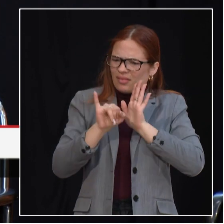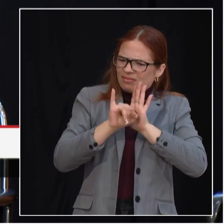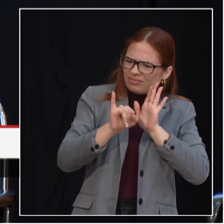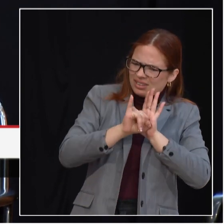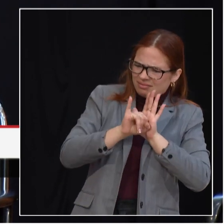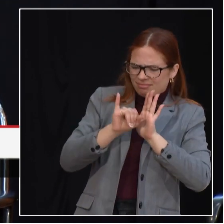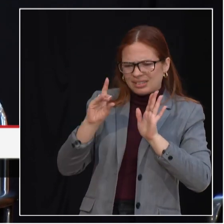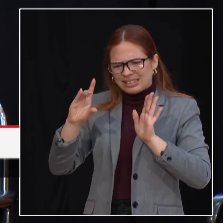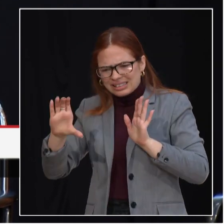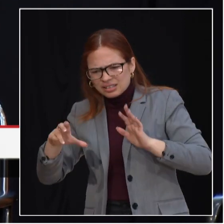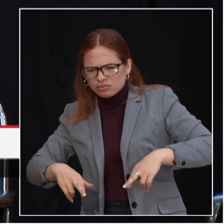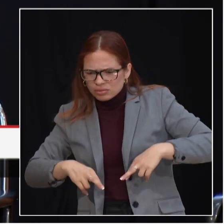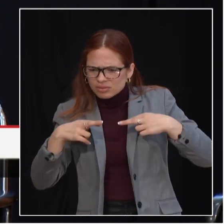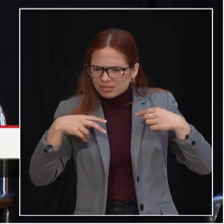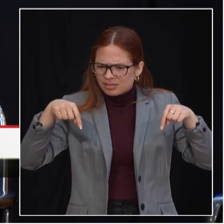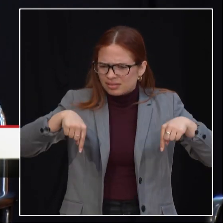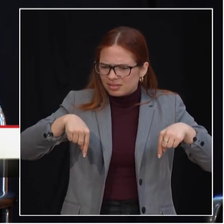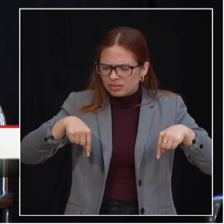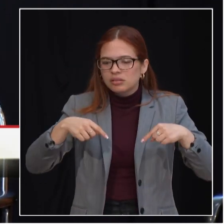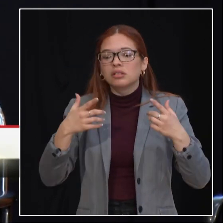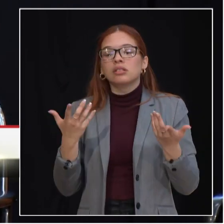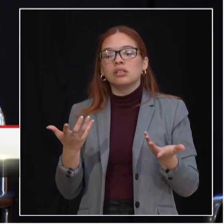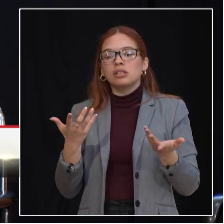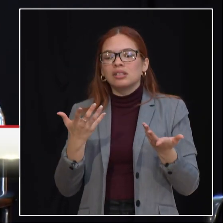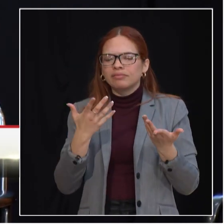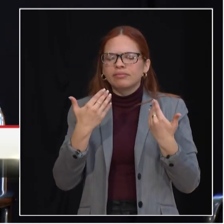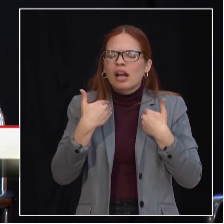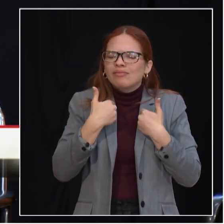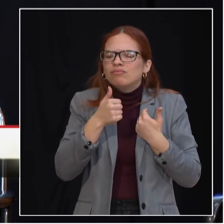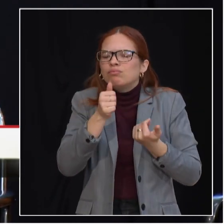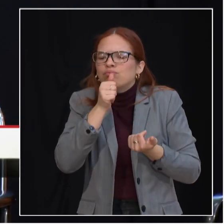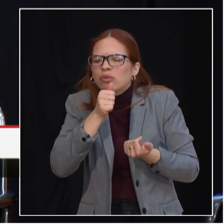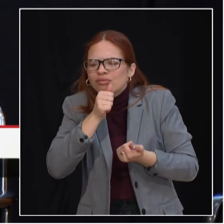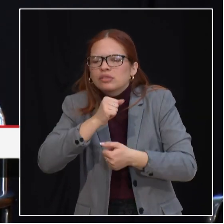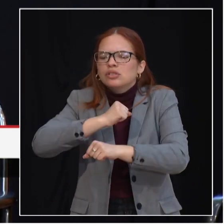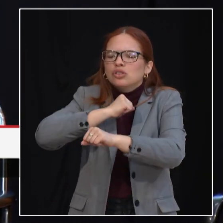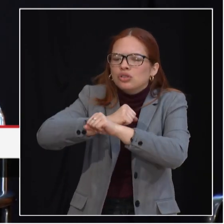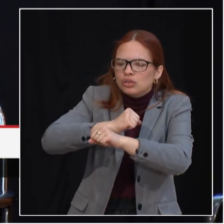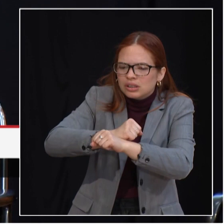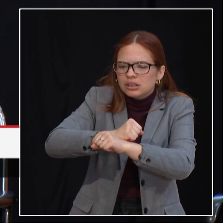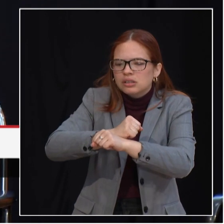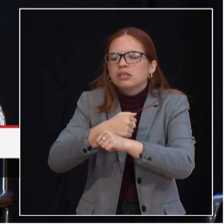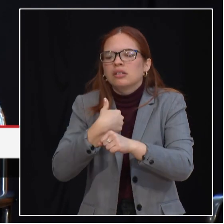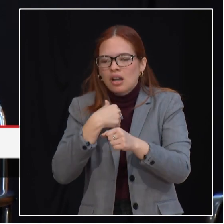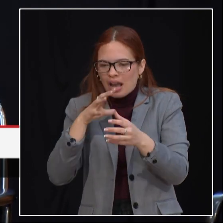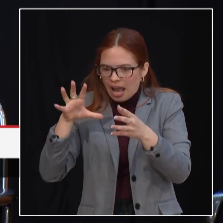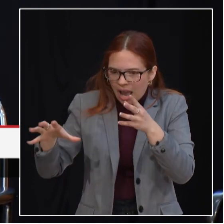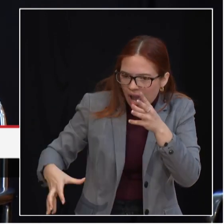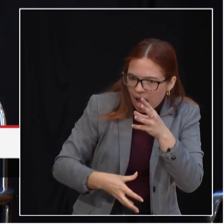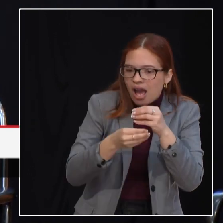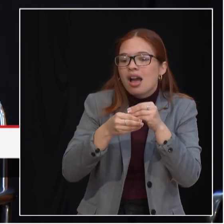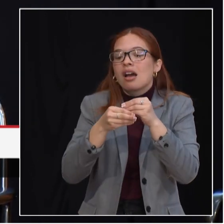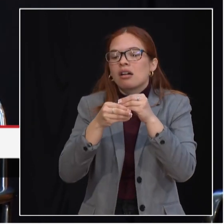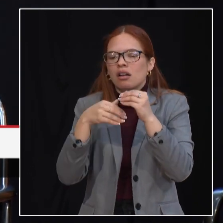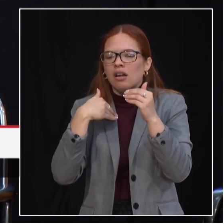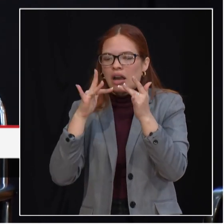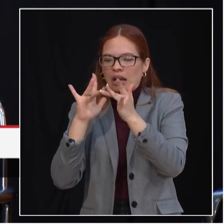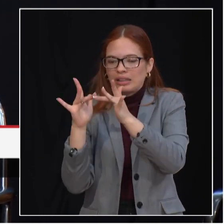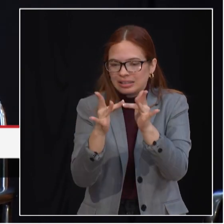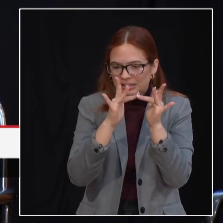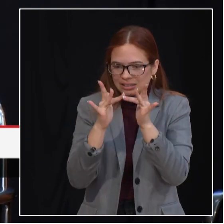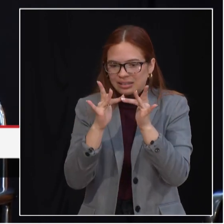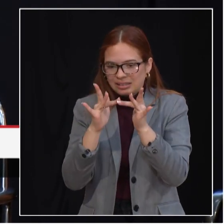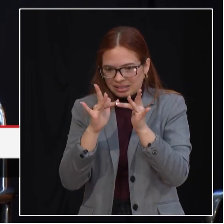privacy encryption software company. And so we are really looking forward to adding cyber jobs, especially for emerging talent in